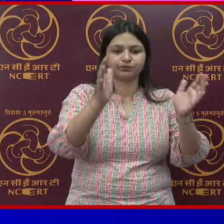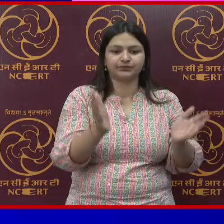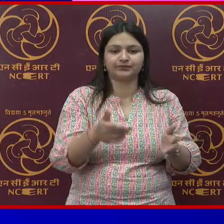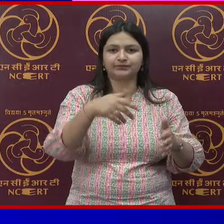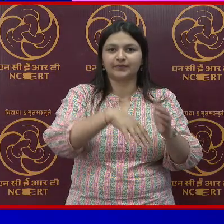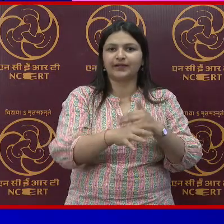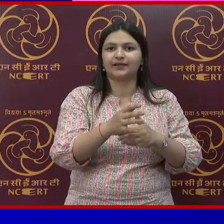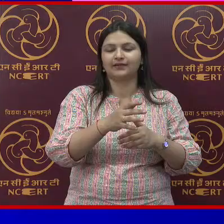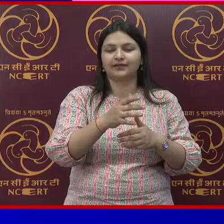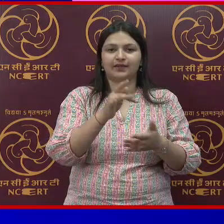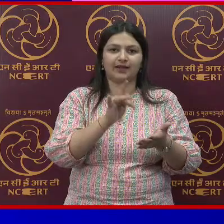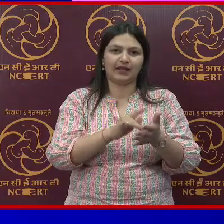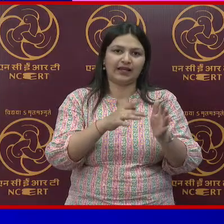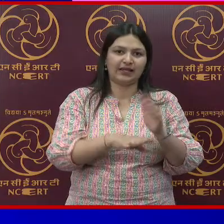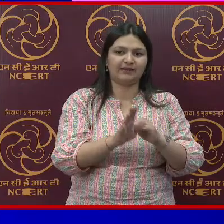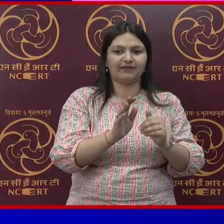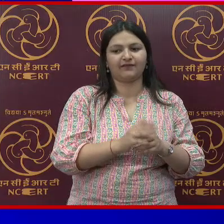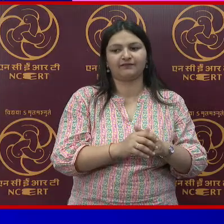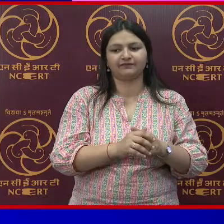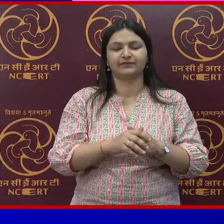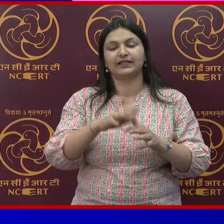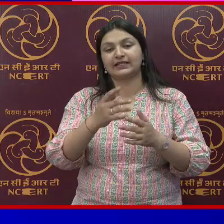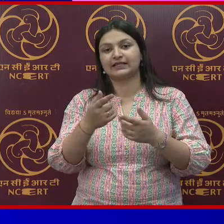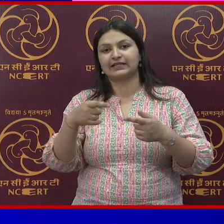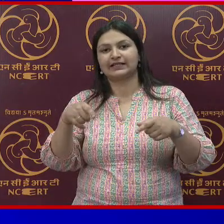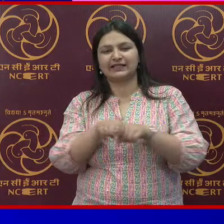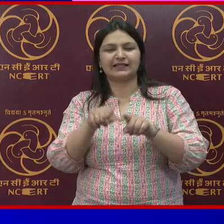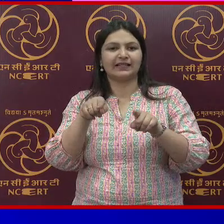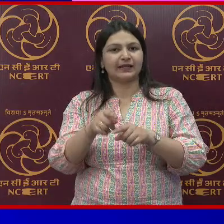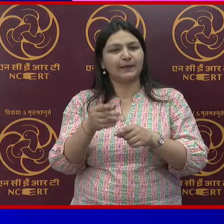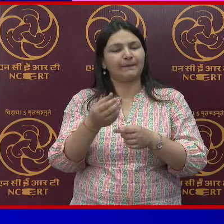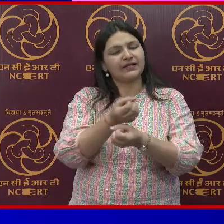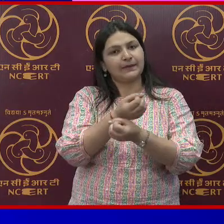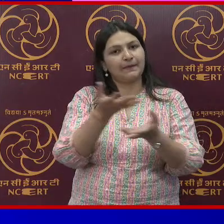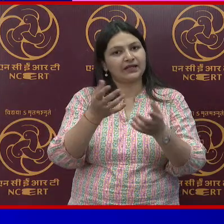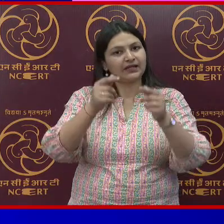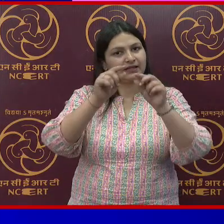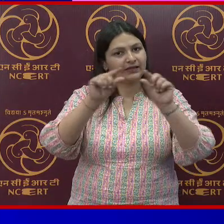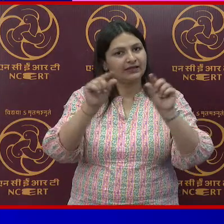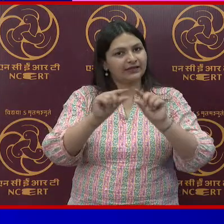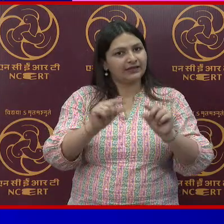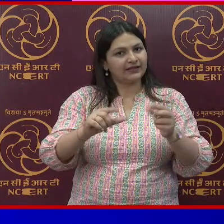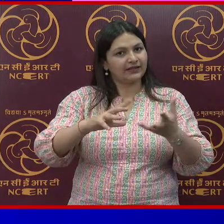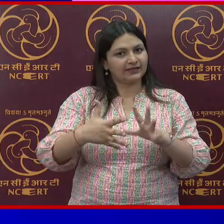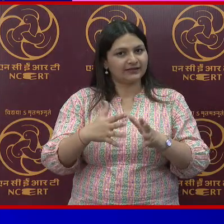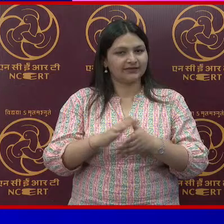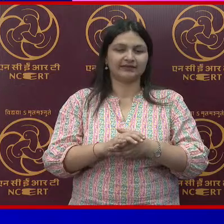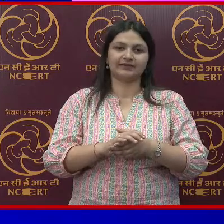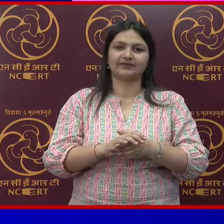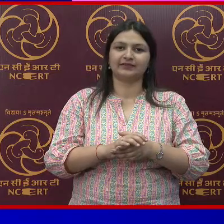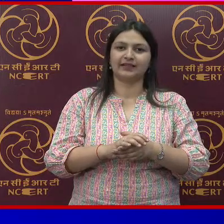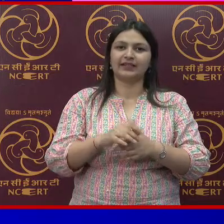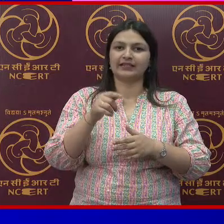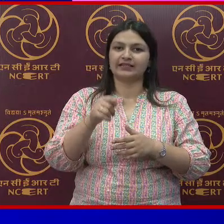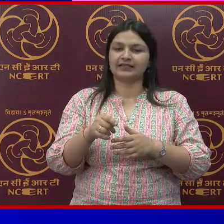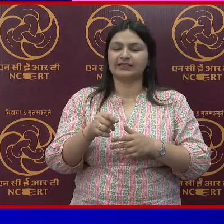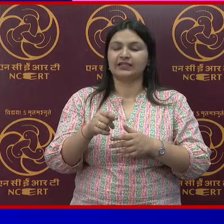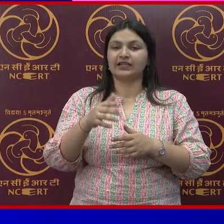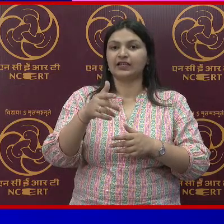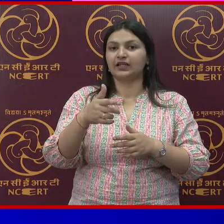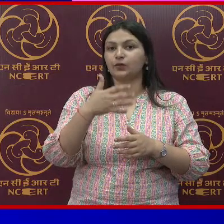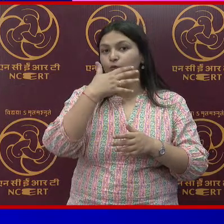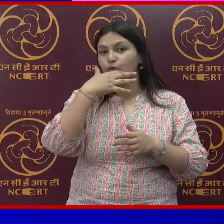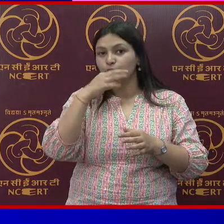Would you like Yes. to? Okay. So this is a picture, and now I want you to speak. Swan, this is a Yes. picture of Okay. swan, Okay. beautiful